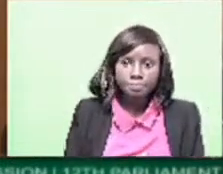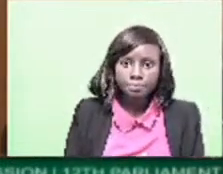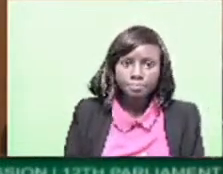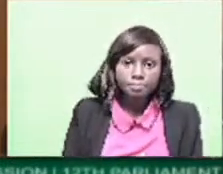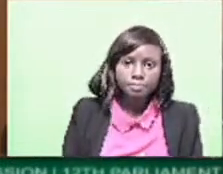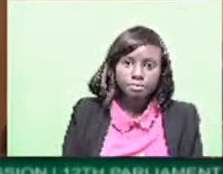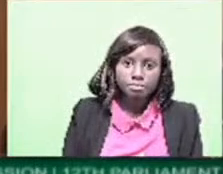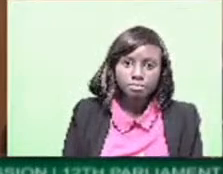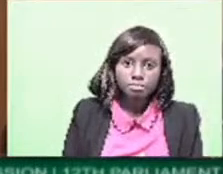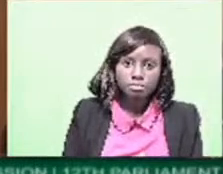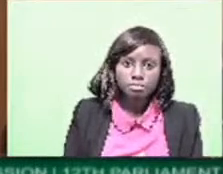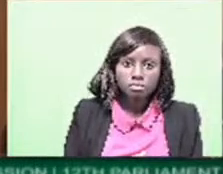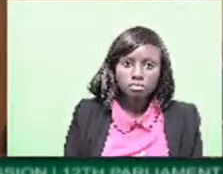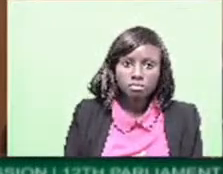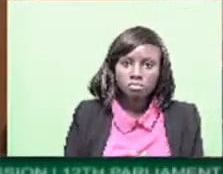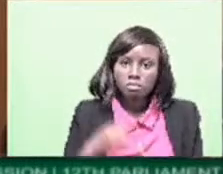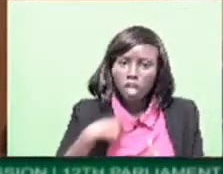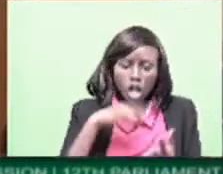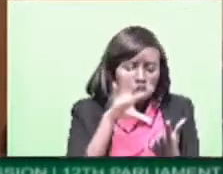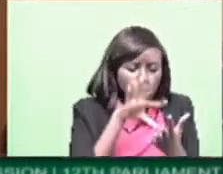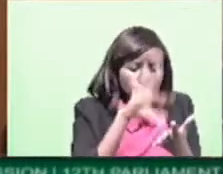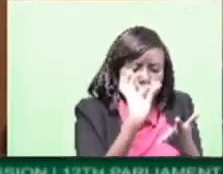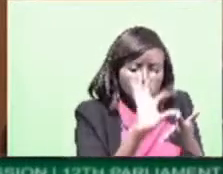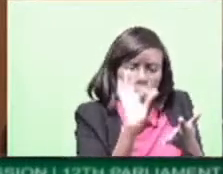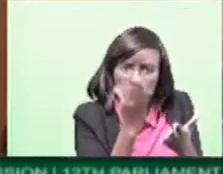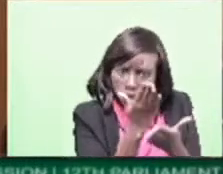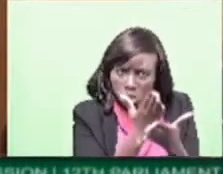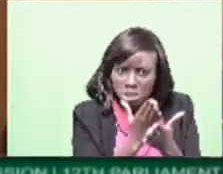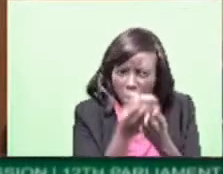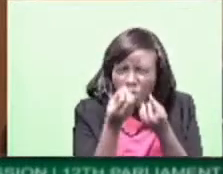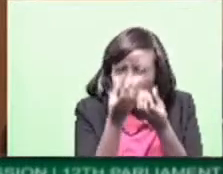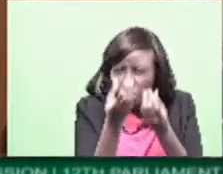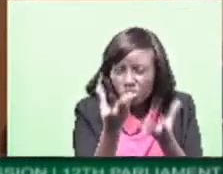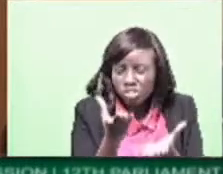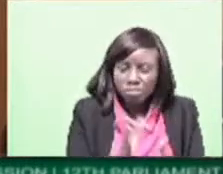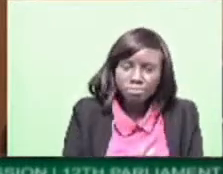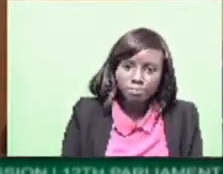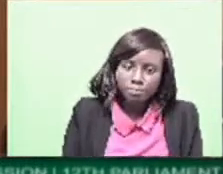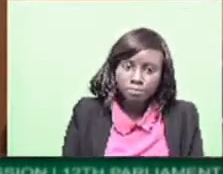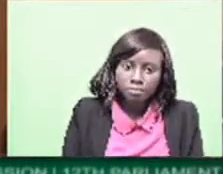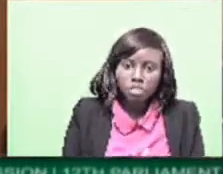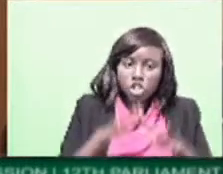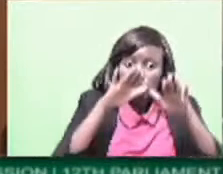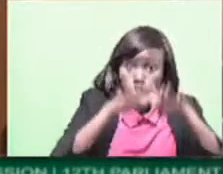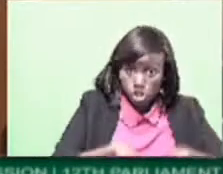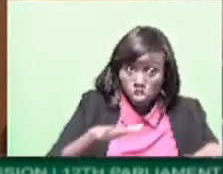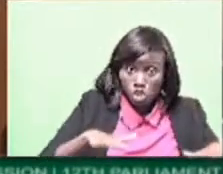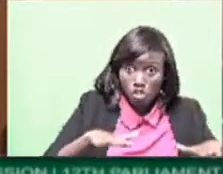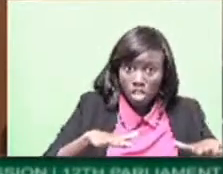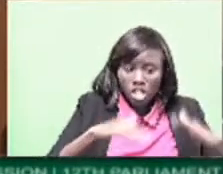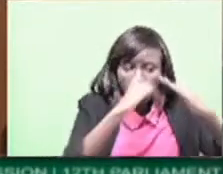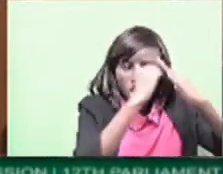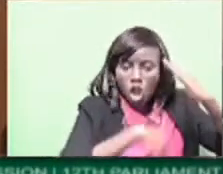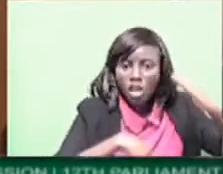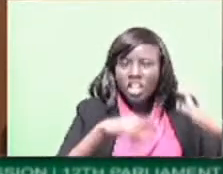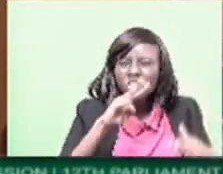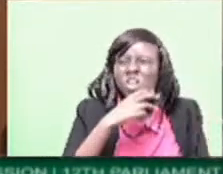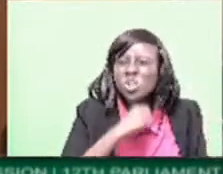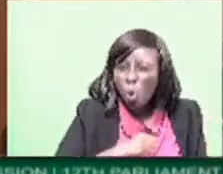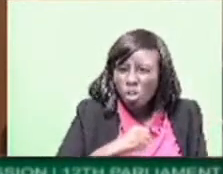that it's important that we look at for exemptions. Children younger than 2 years old,